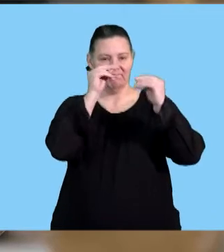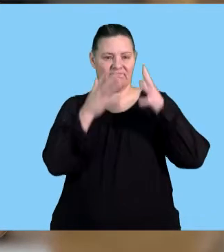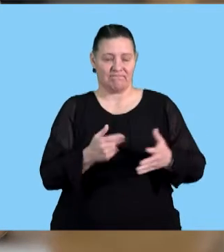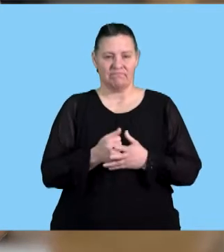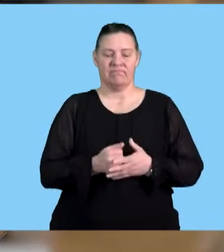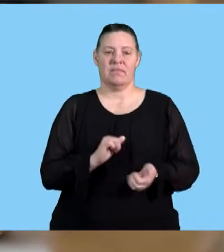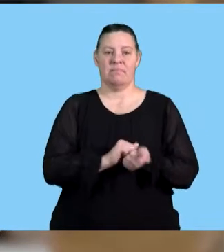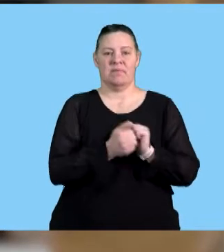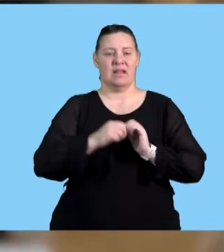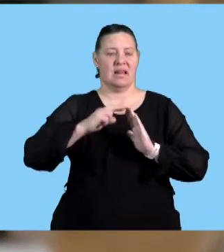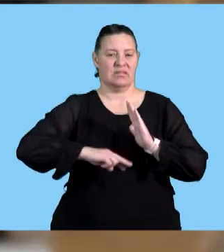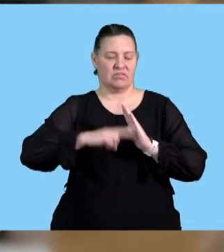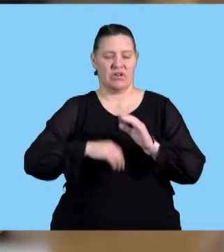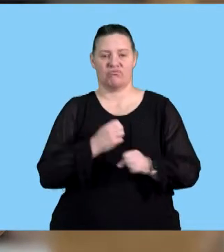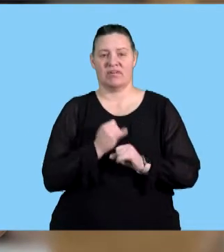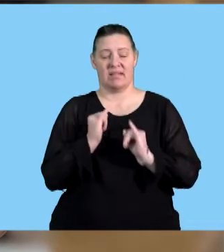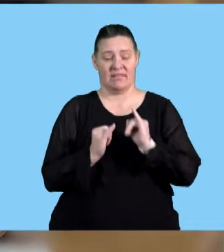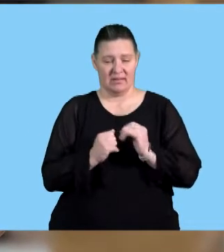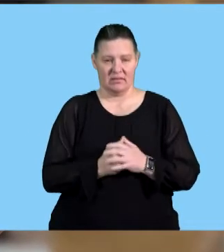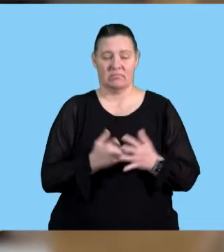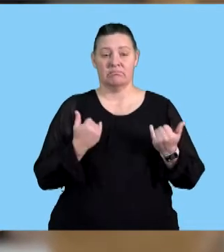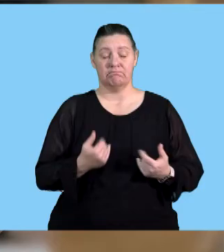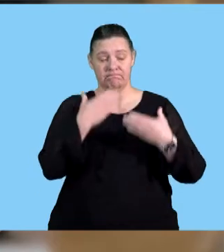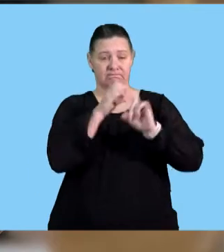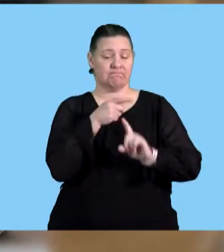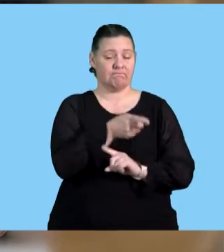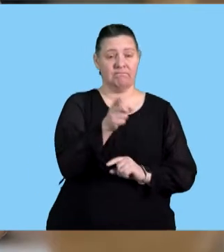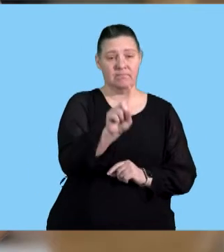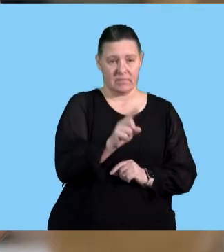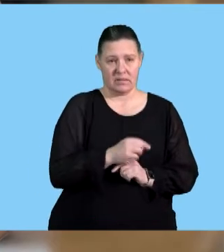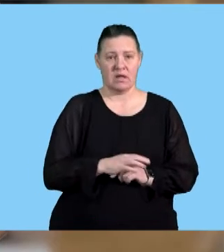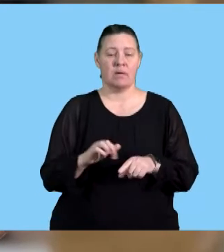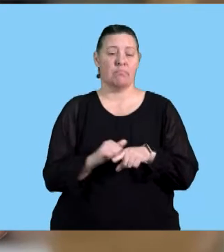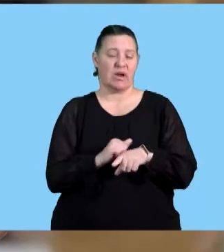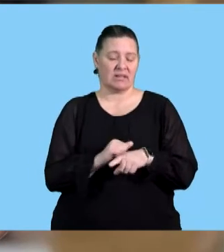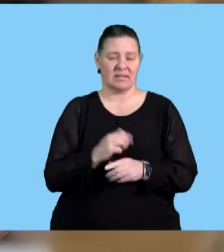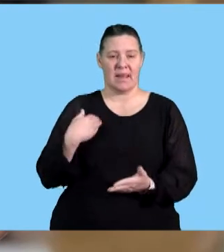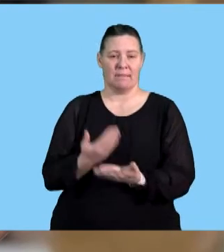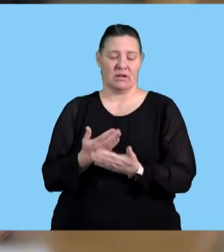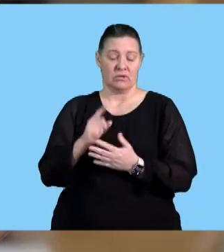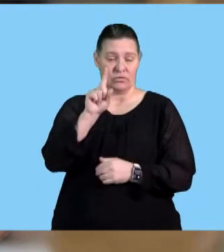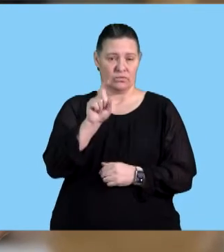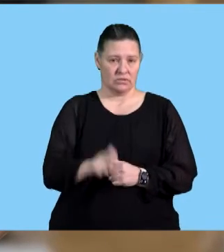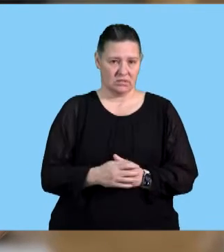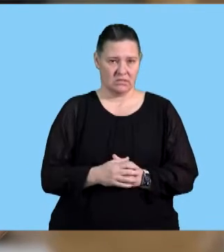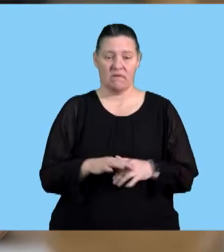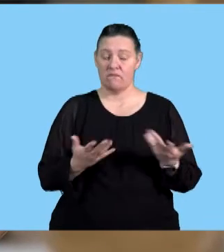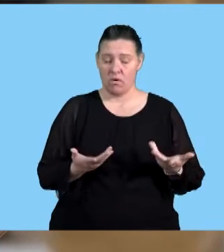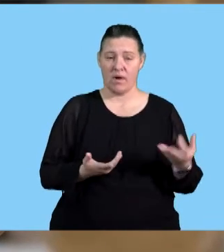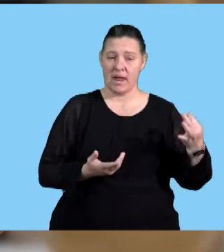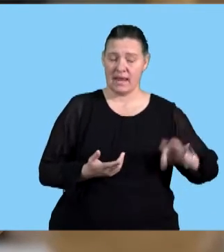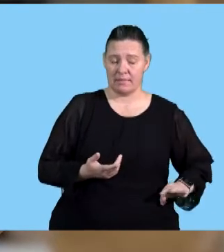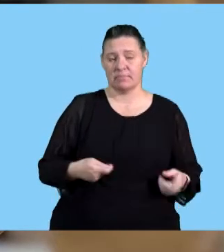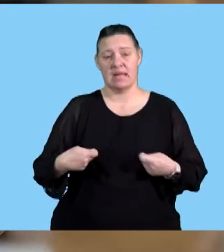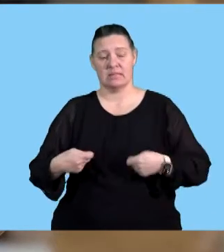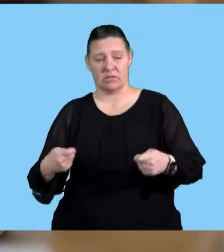Good day, learners. Welcome to Mathematical Literacy Grade 11. Today we're going to look at the practice and application questions